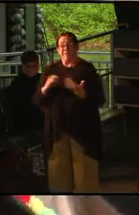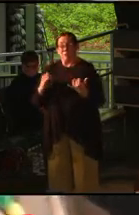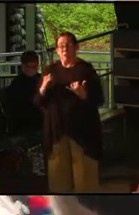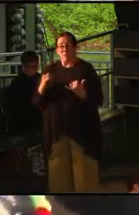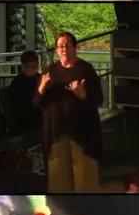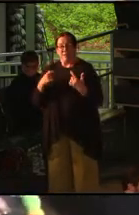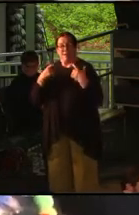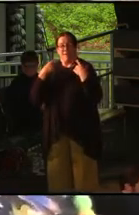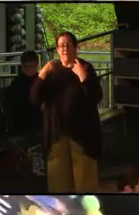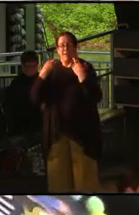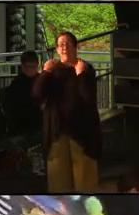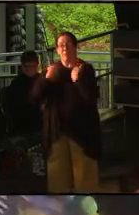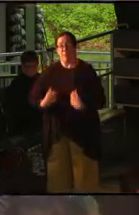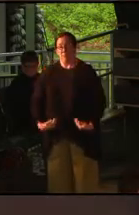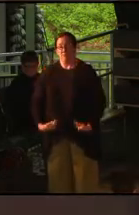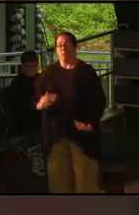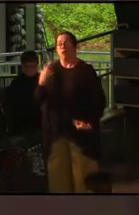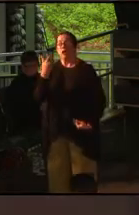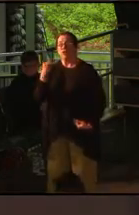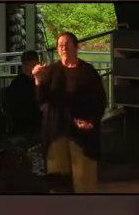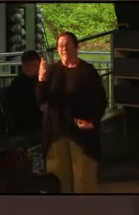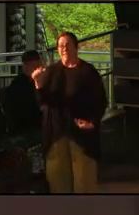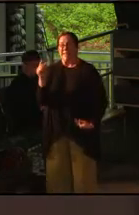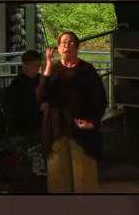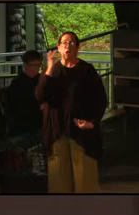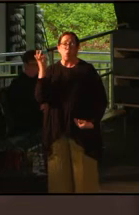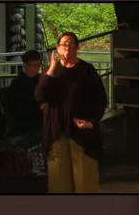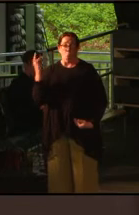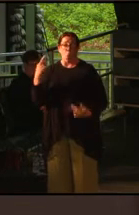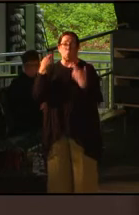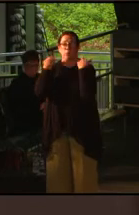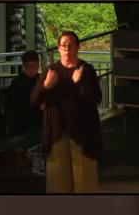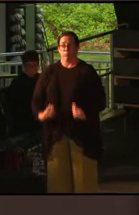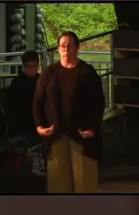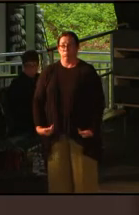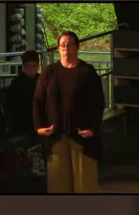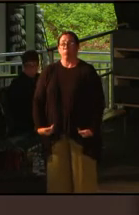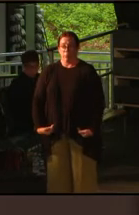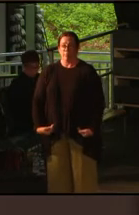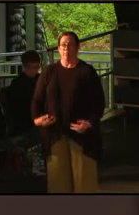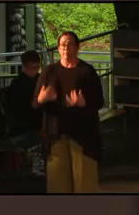and gold cords along with their cap and gown regalia.